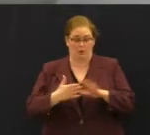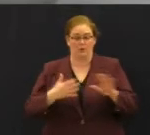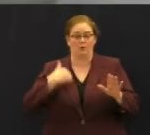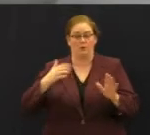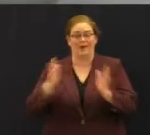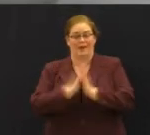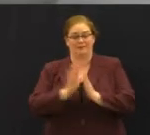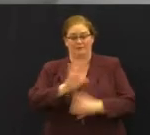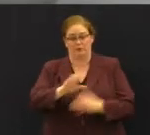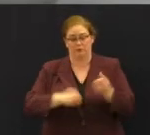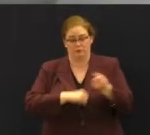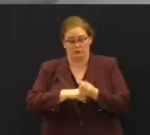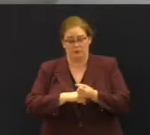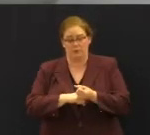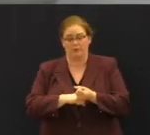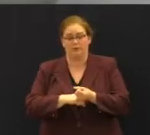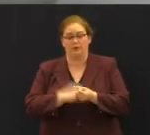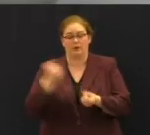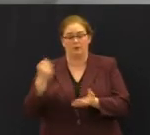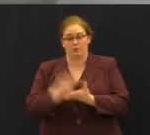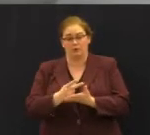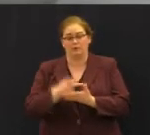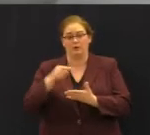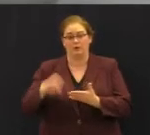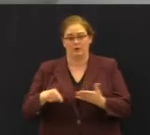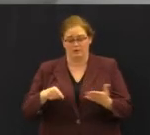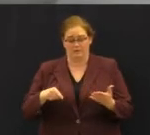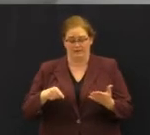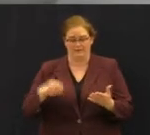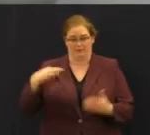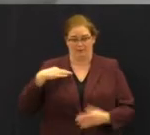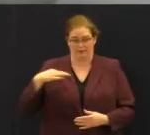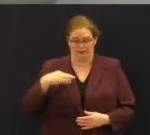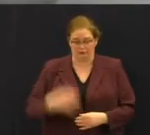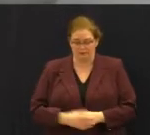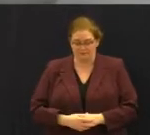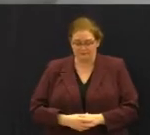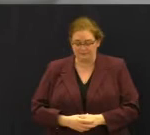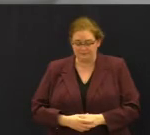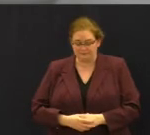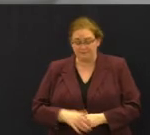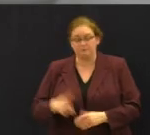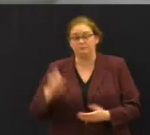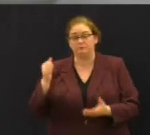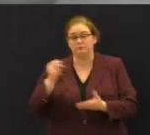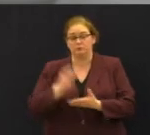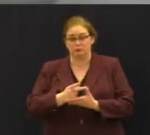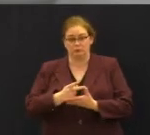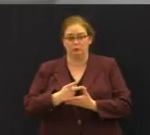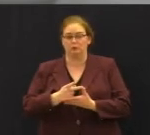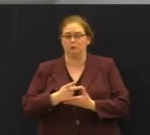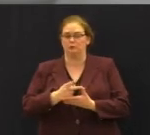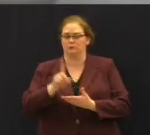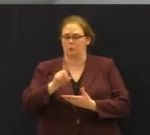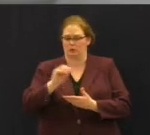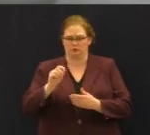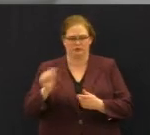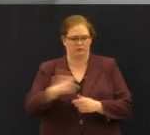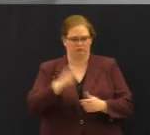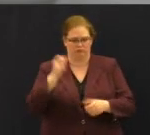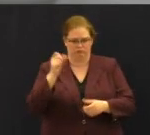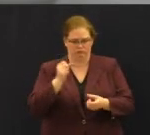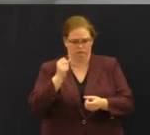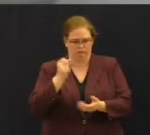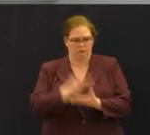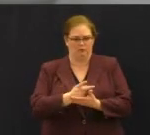your support and approval of this LERTA application. It was approved unanimously by the Percy